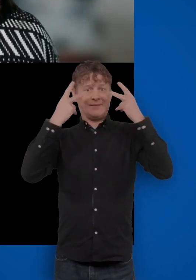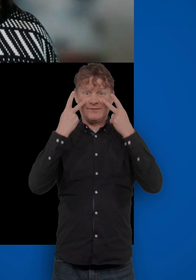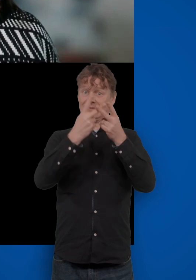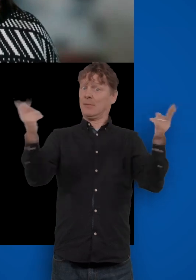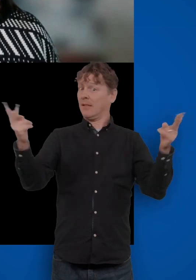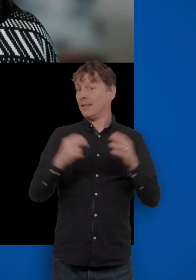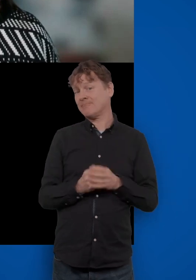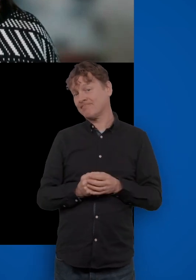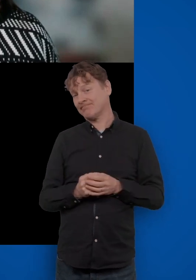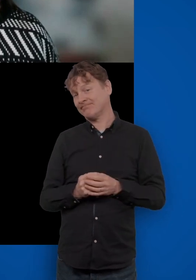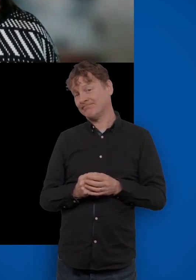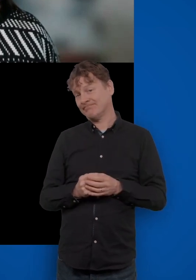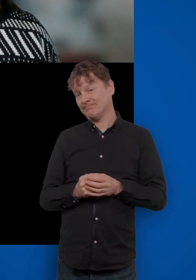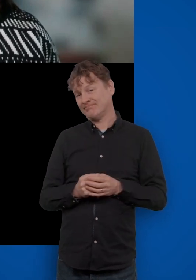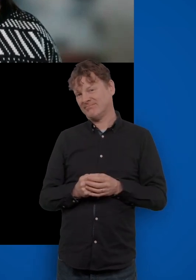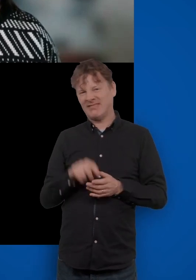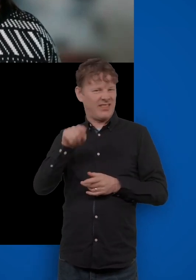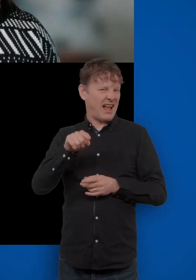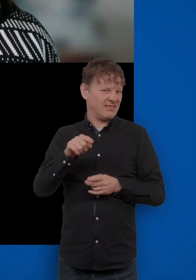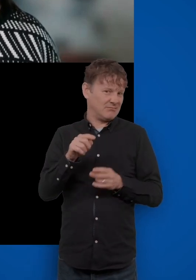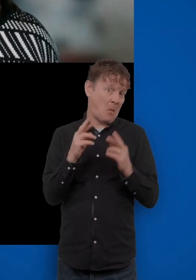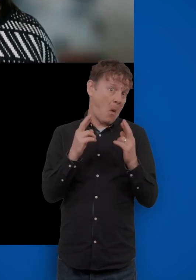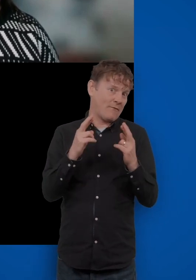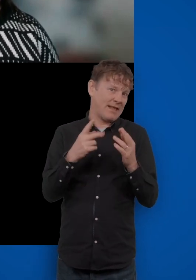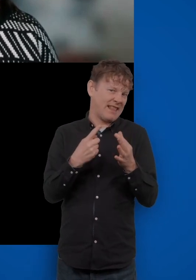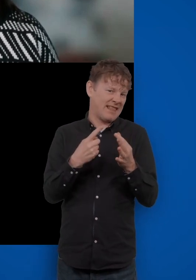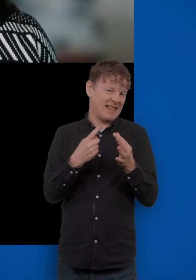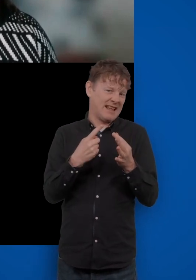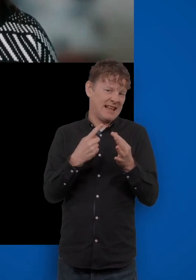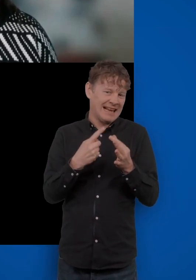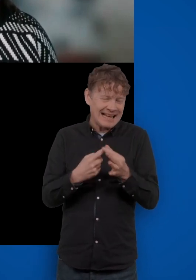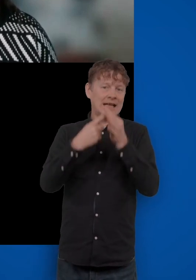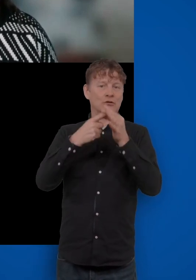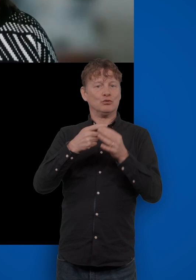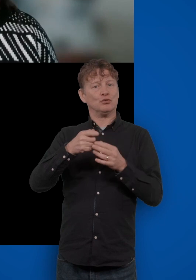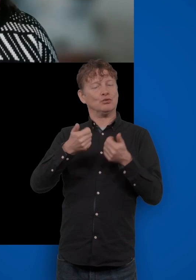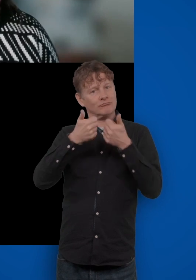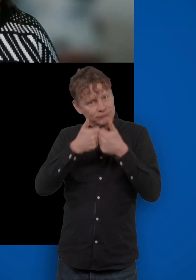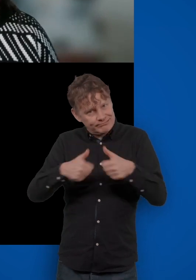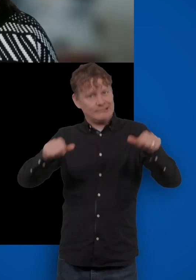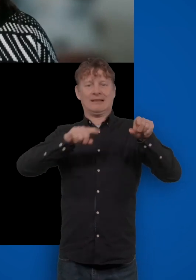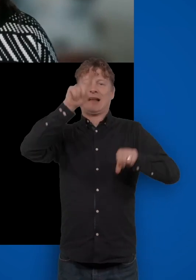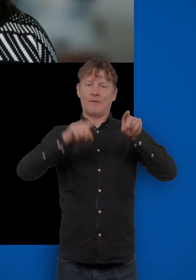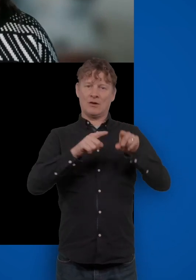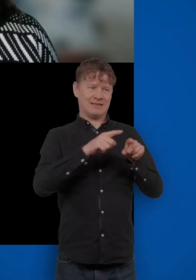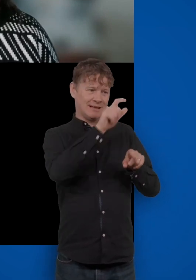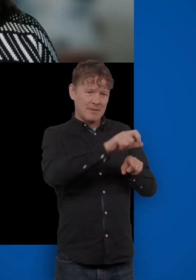visible, I think is hopefully the key to unblocking those who aren't currently able to engage for whatever